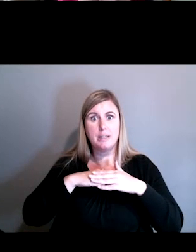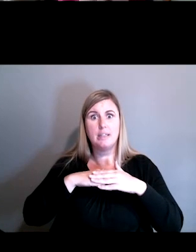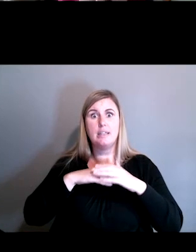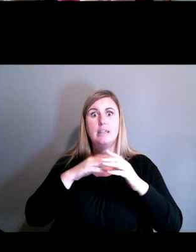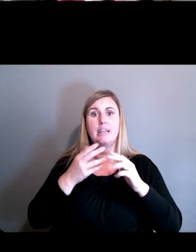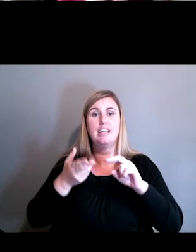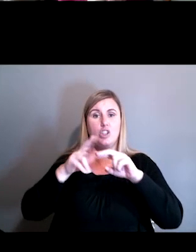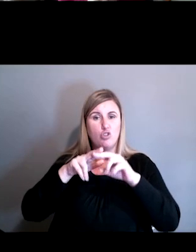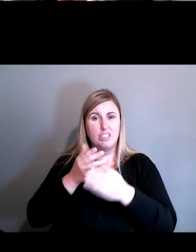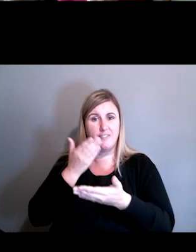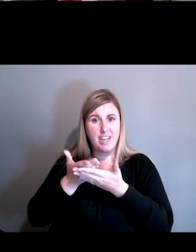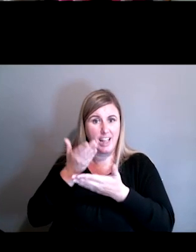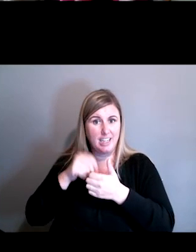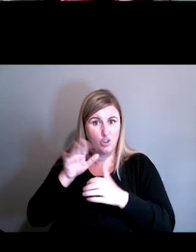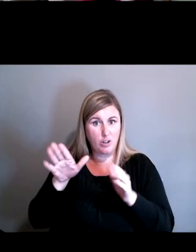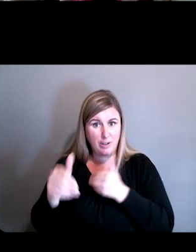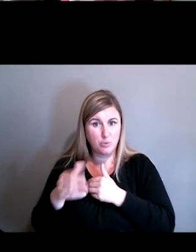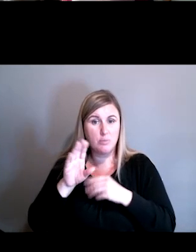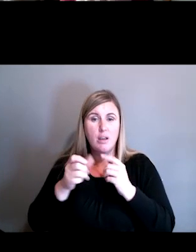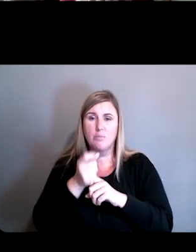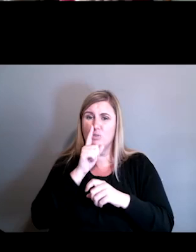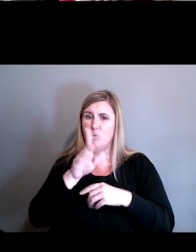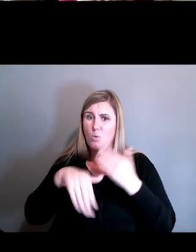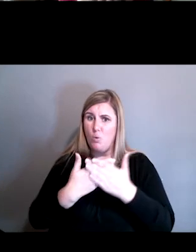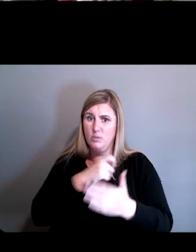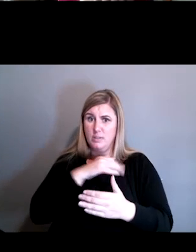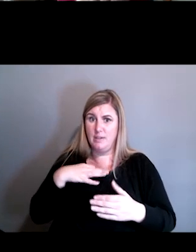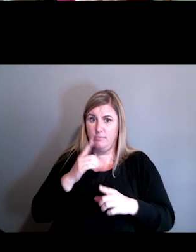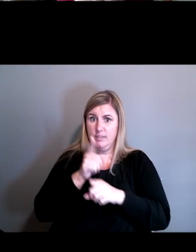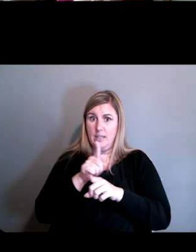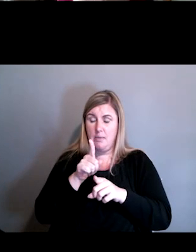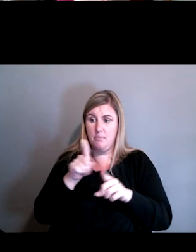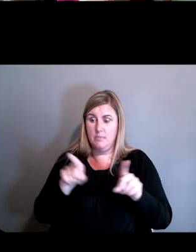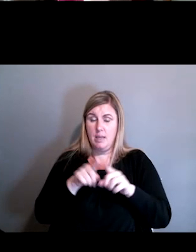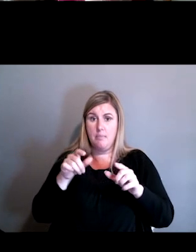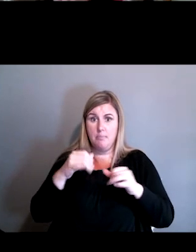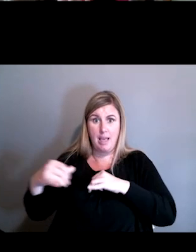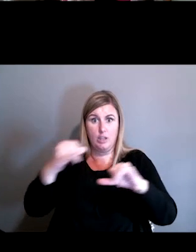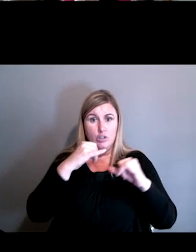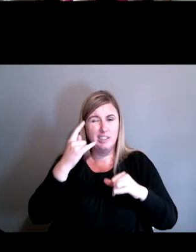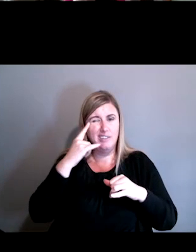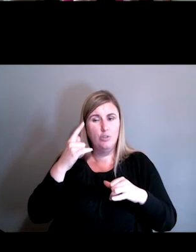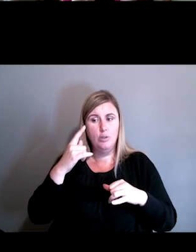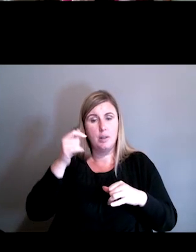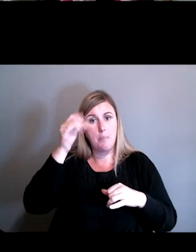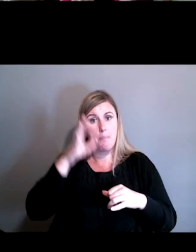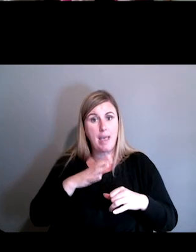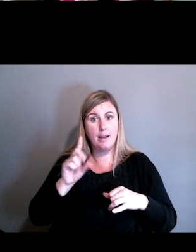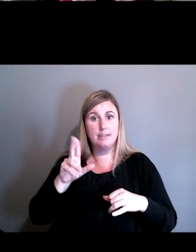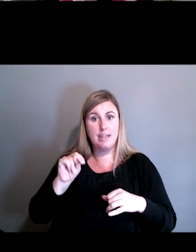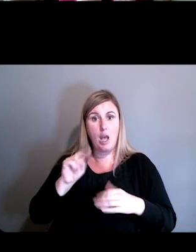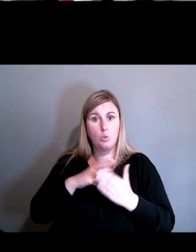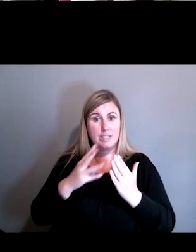the same page. If you develop that man down schedule that I talked about earlier, you can pull yourself out of that